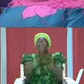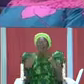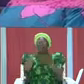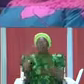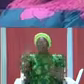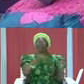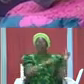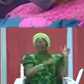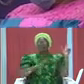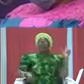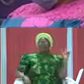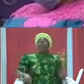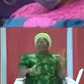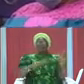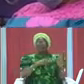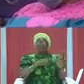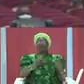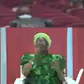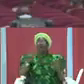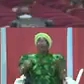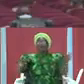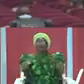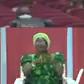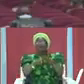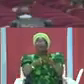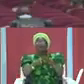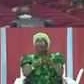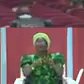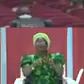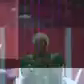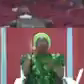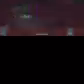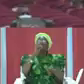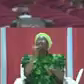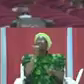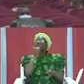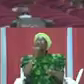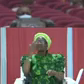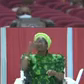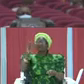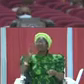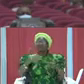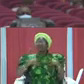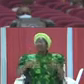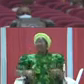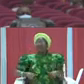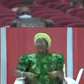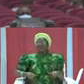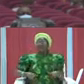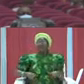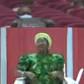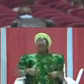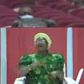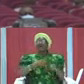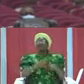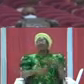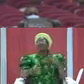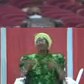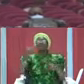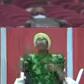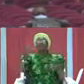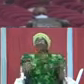Lord unworthily shall be guilty of the body and blood of the Lord.